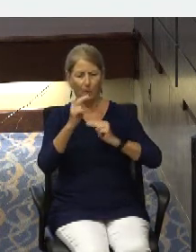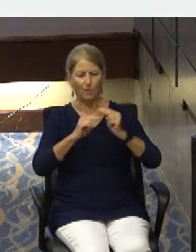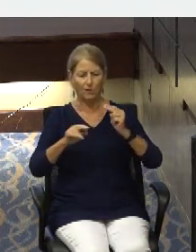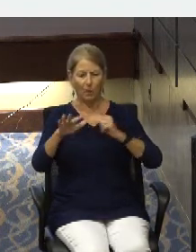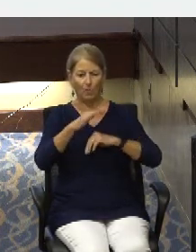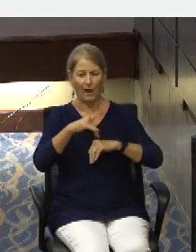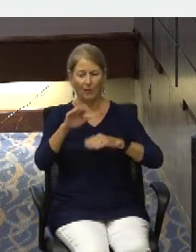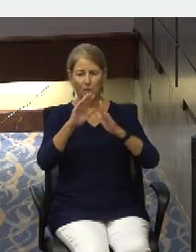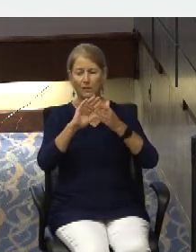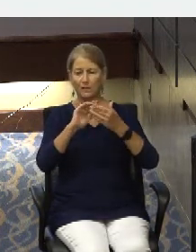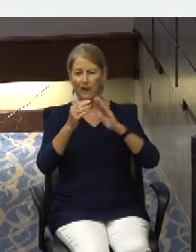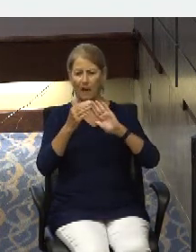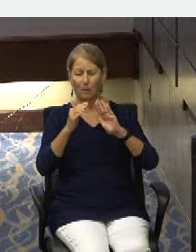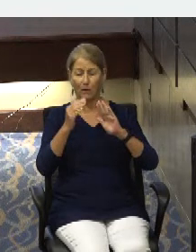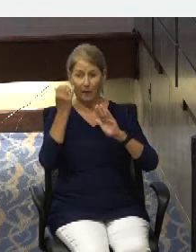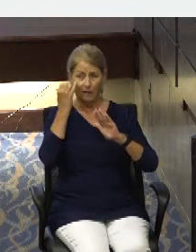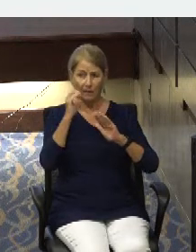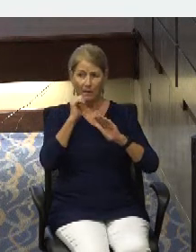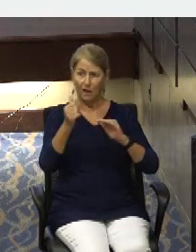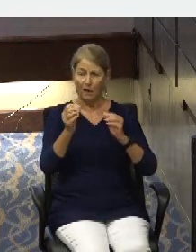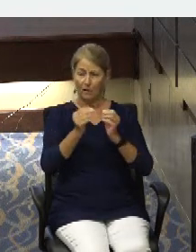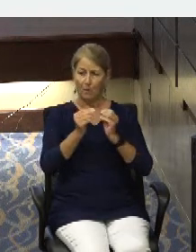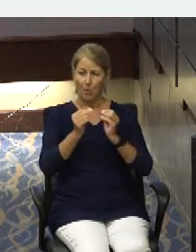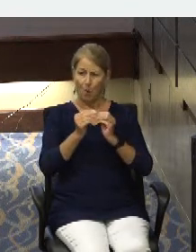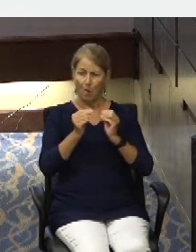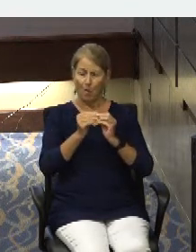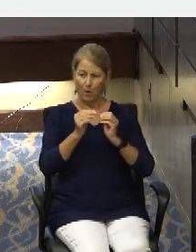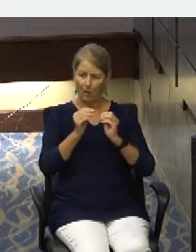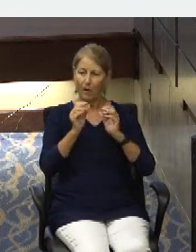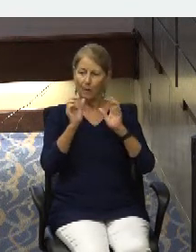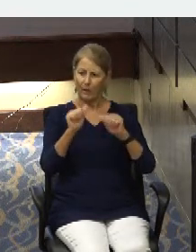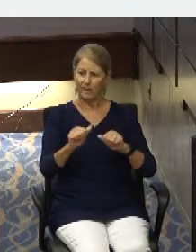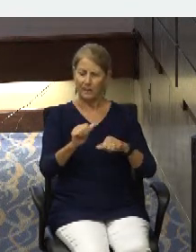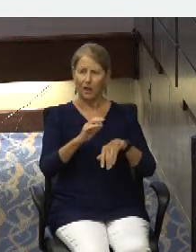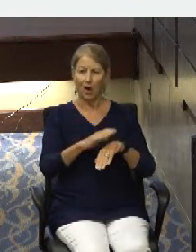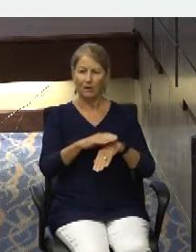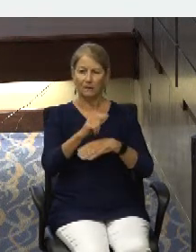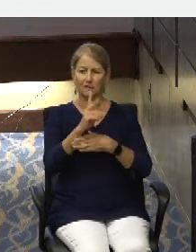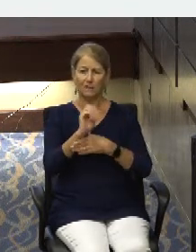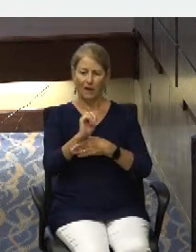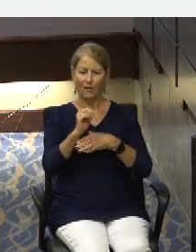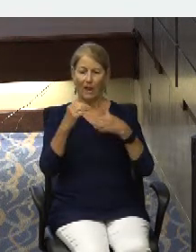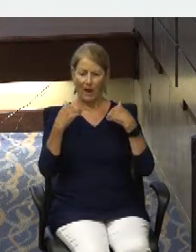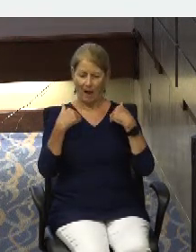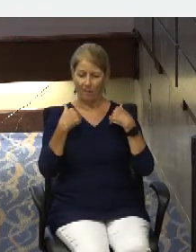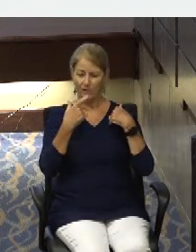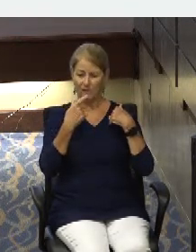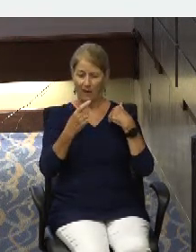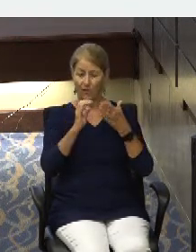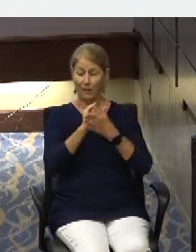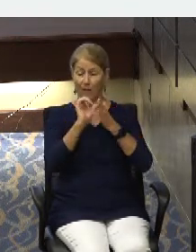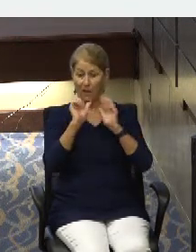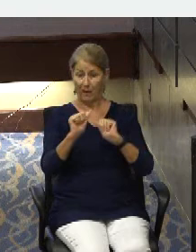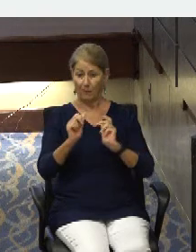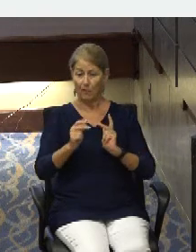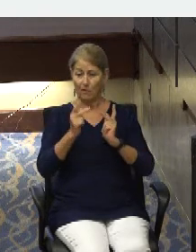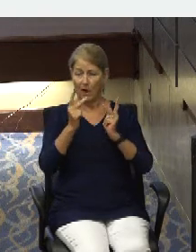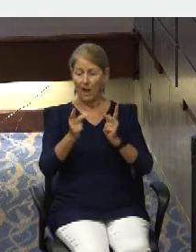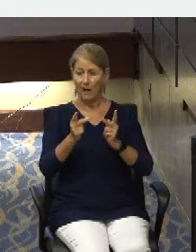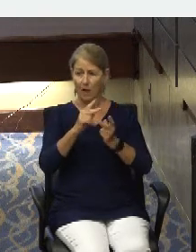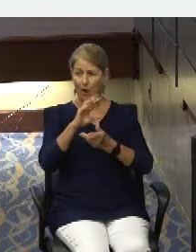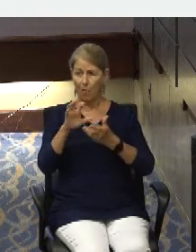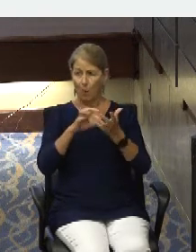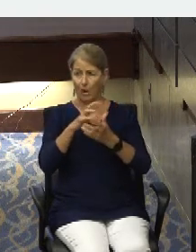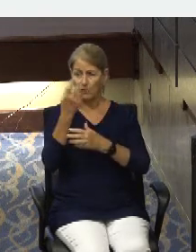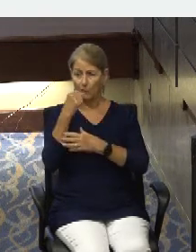more, queuing availability on site. And they have stated that they can provide a wash for over